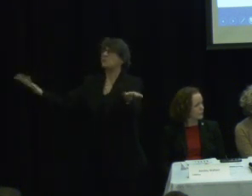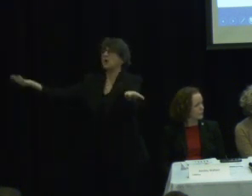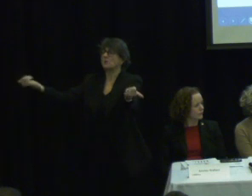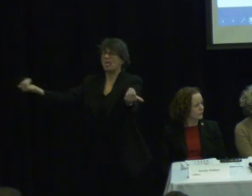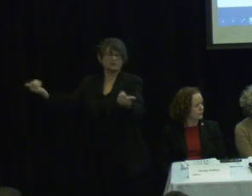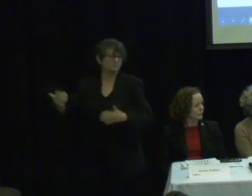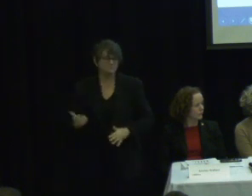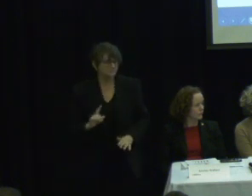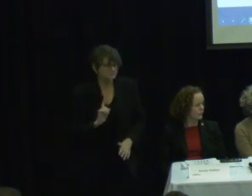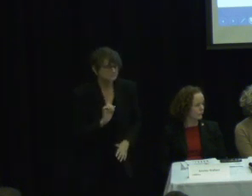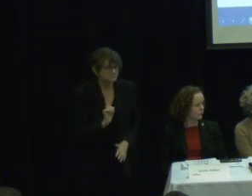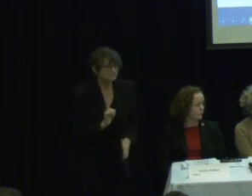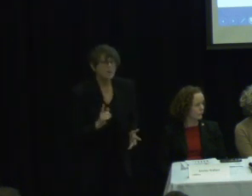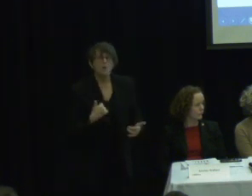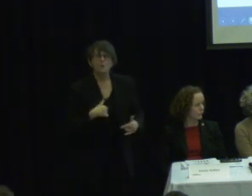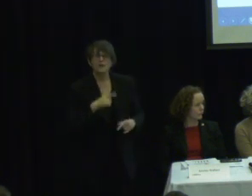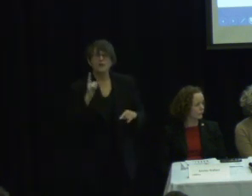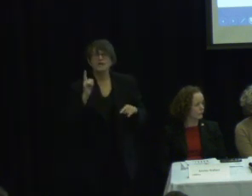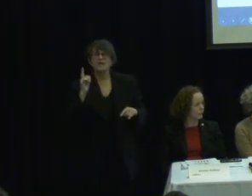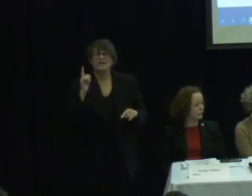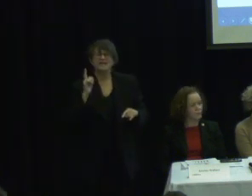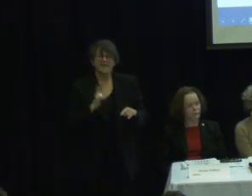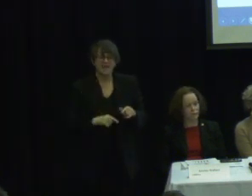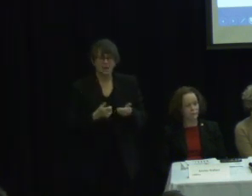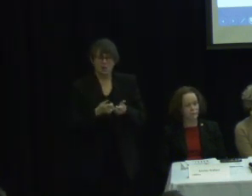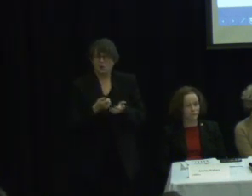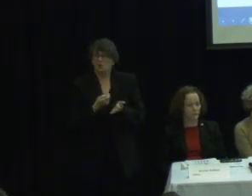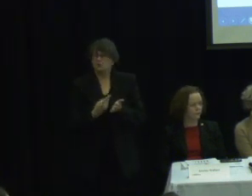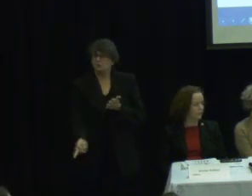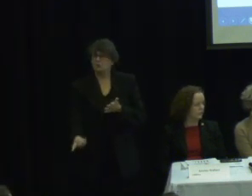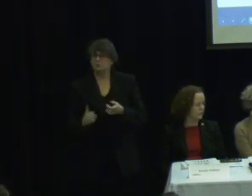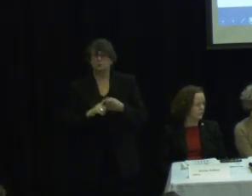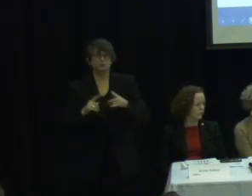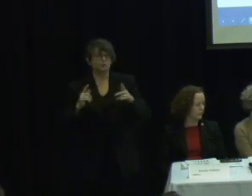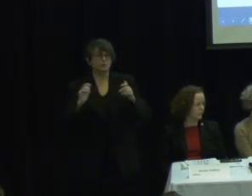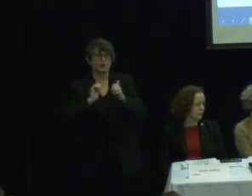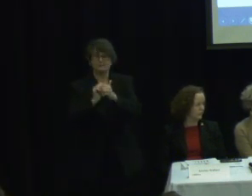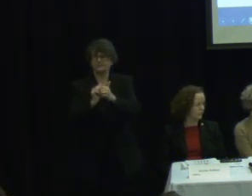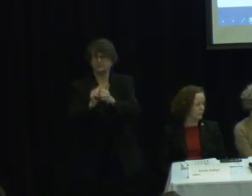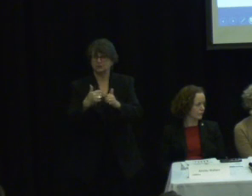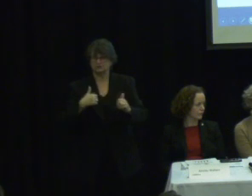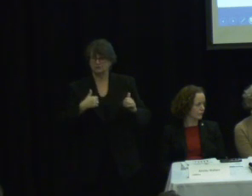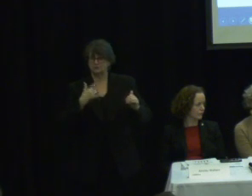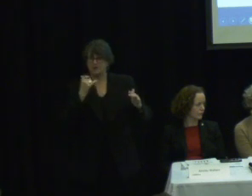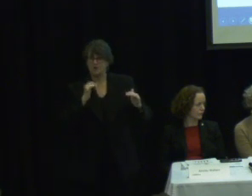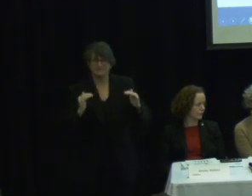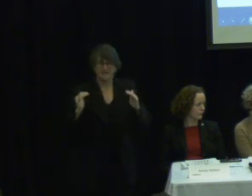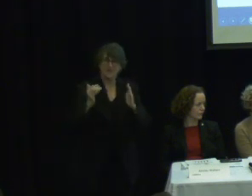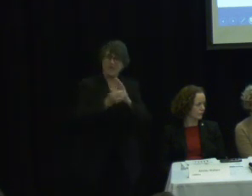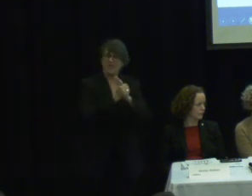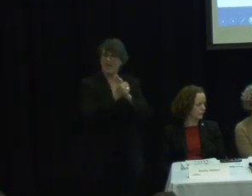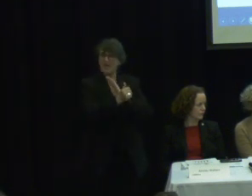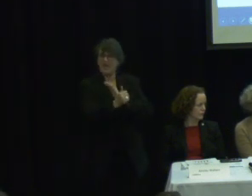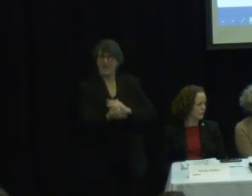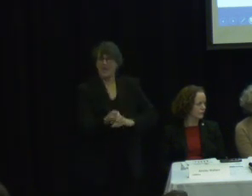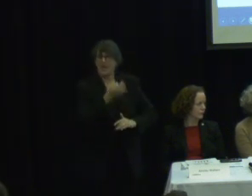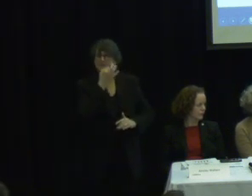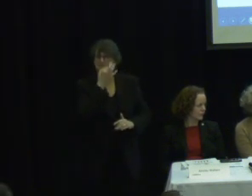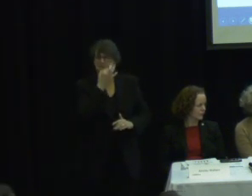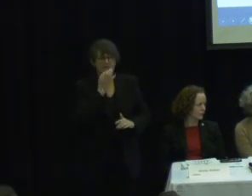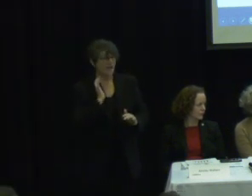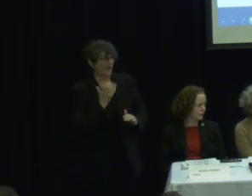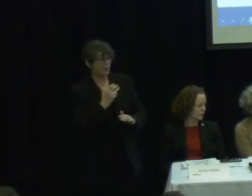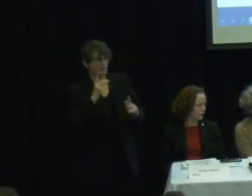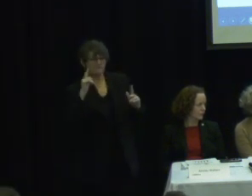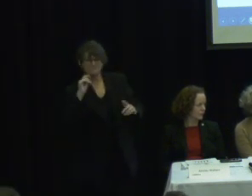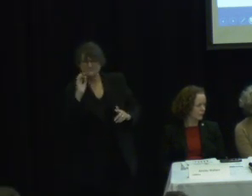should never lose in our competition on issues of excellence, because we're able to give things through our faculty and through our staff and